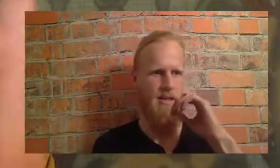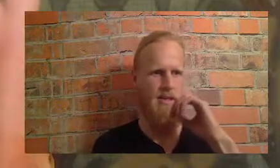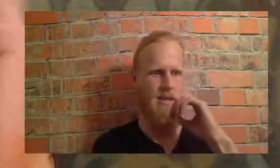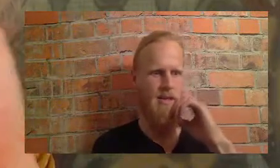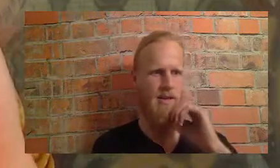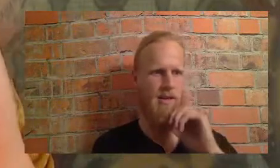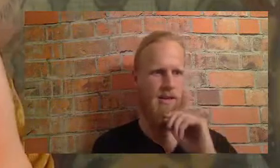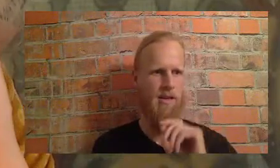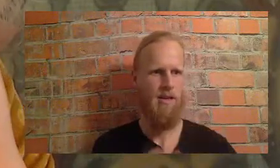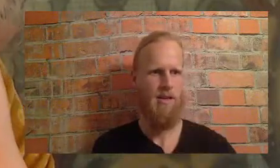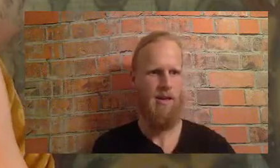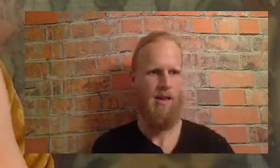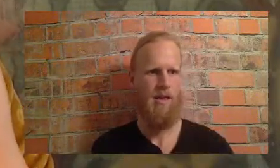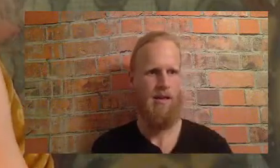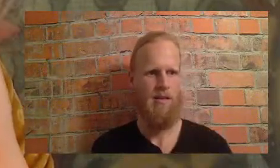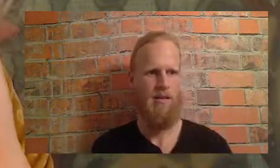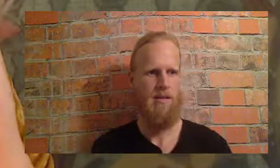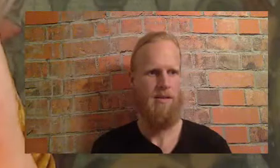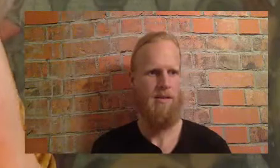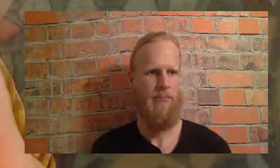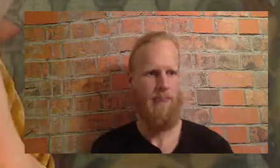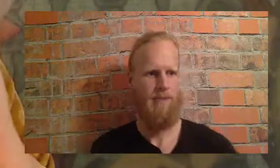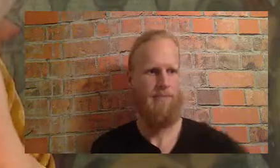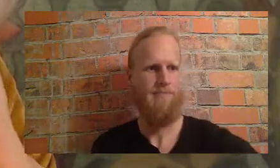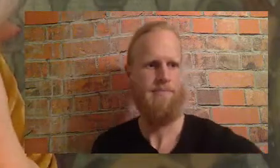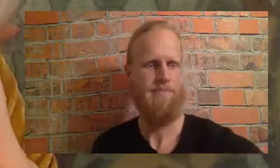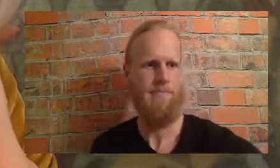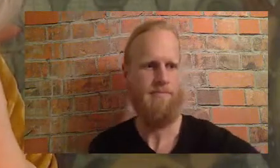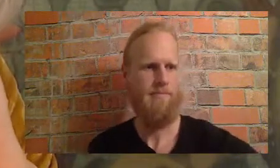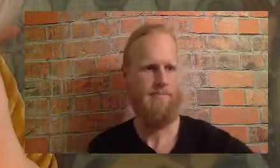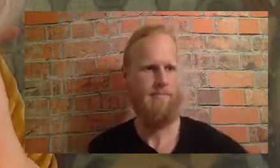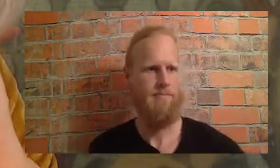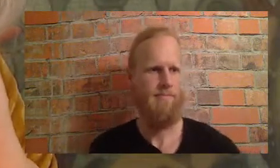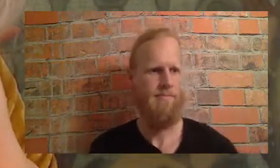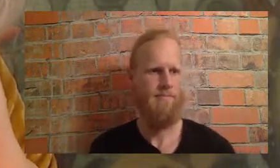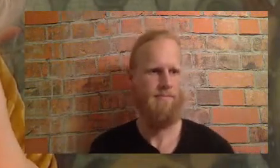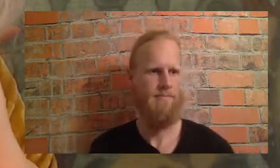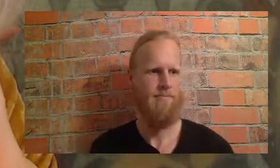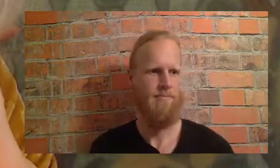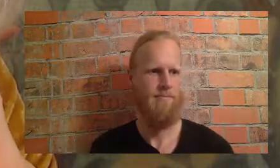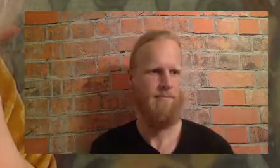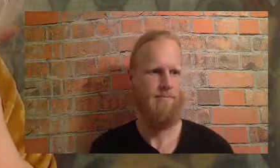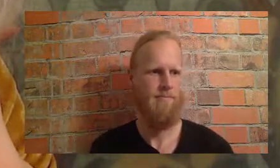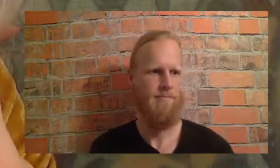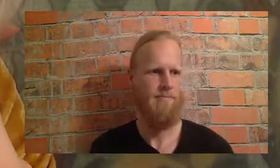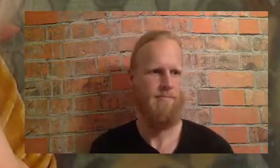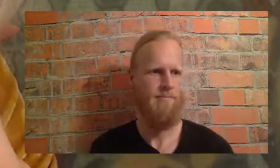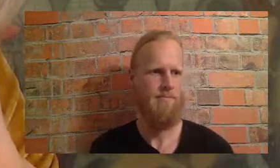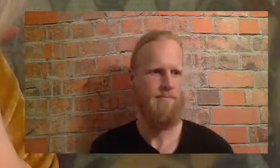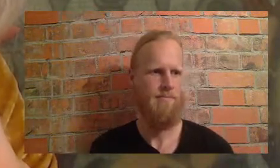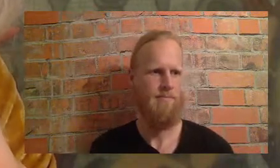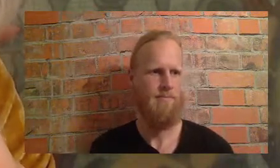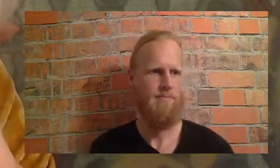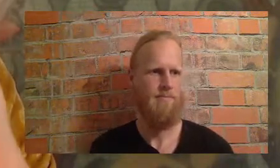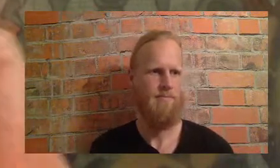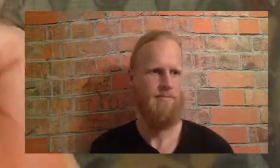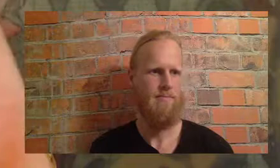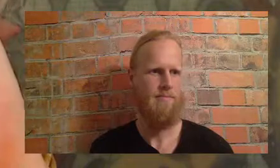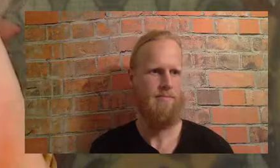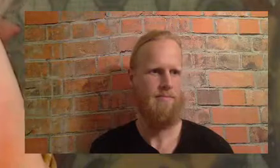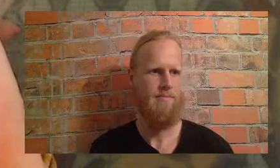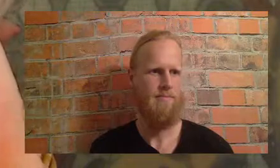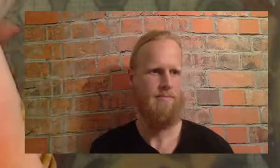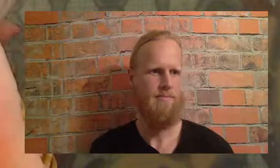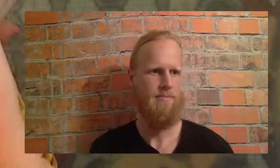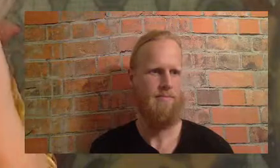Hawaii. Really happy to see you. It's been years. Jana M, World of Love to us